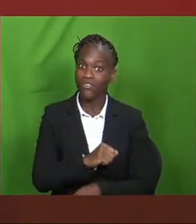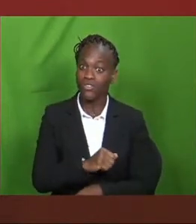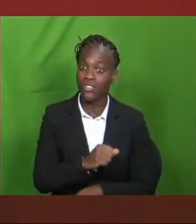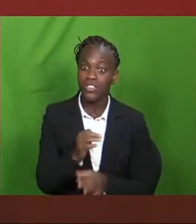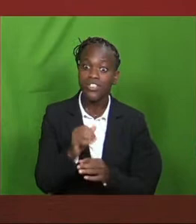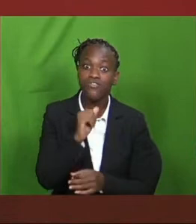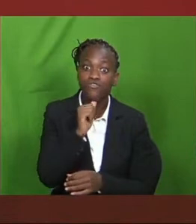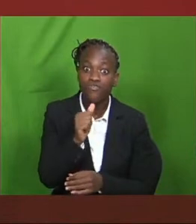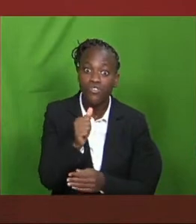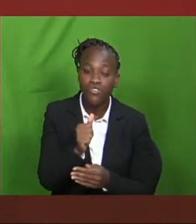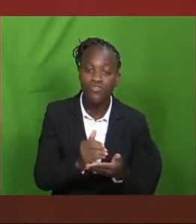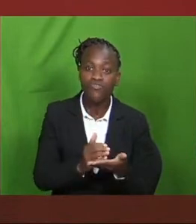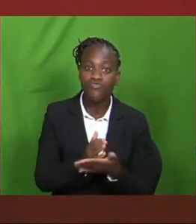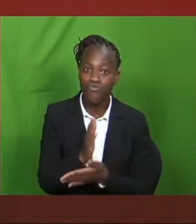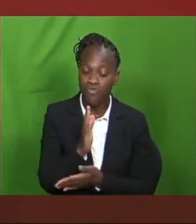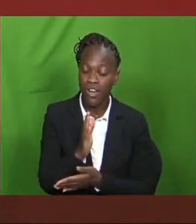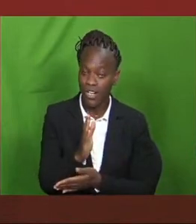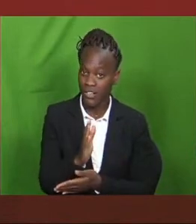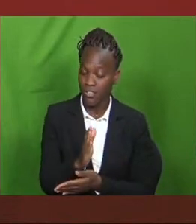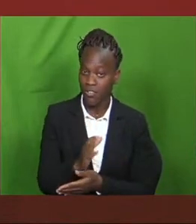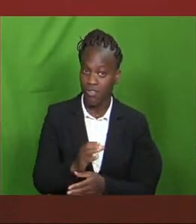usual communication channels are there.